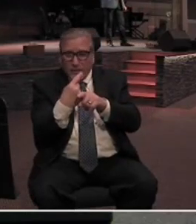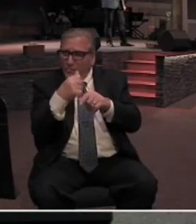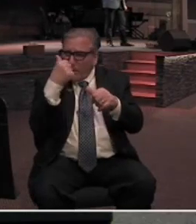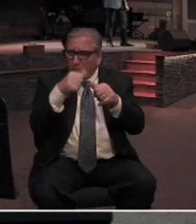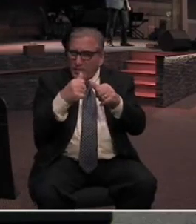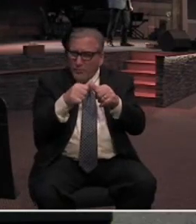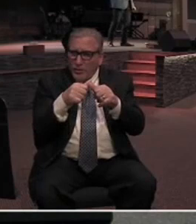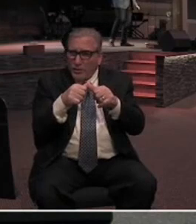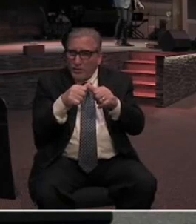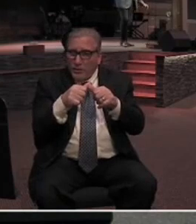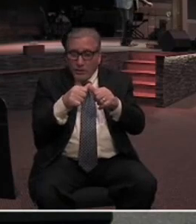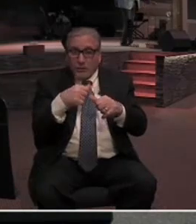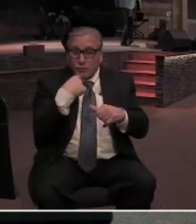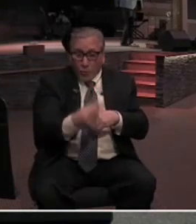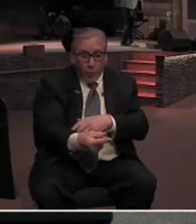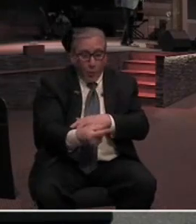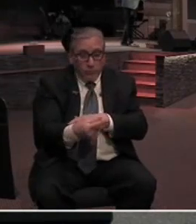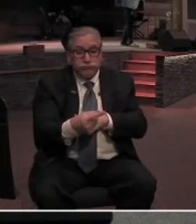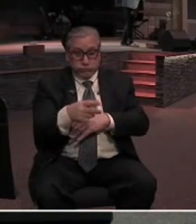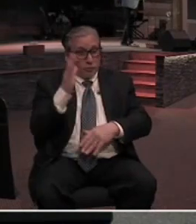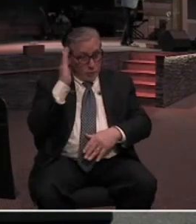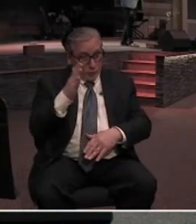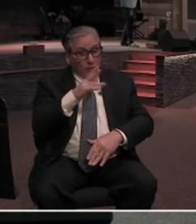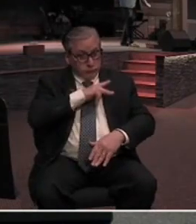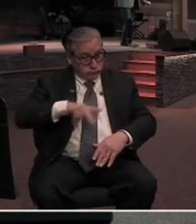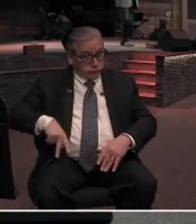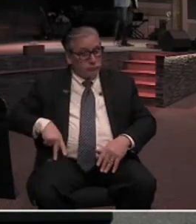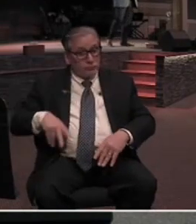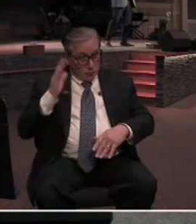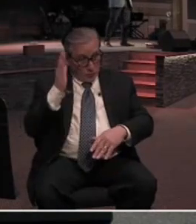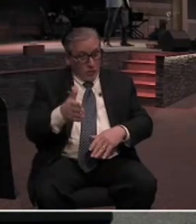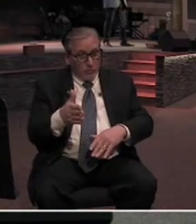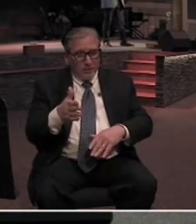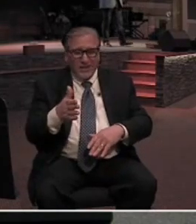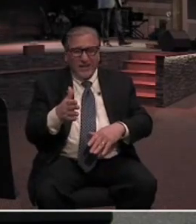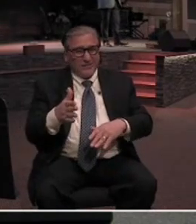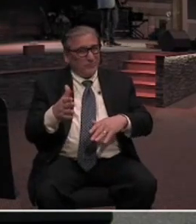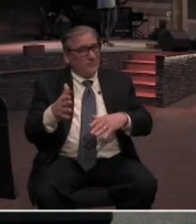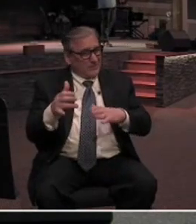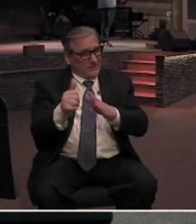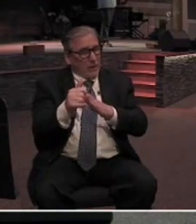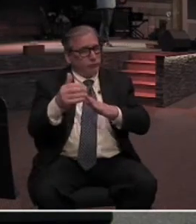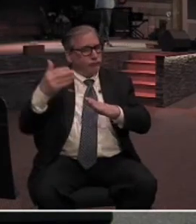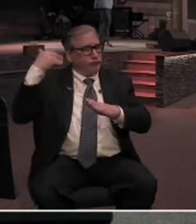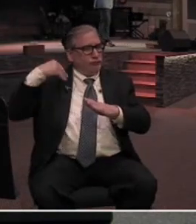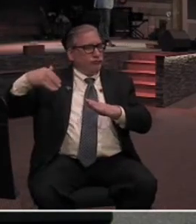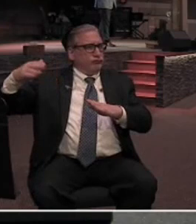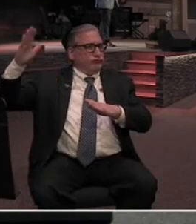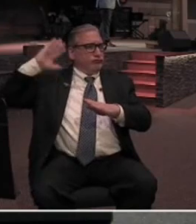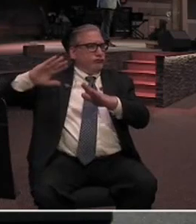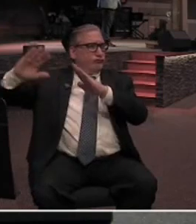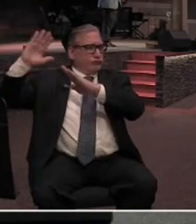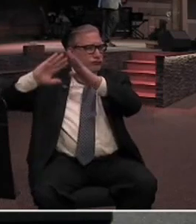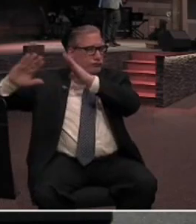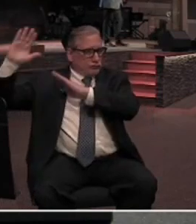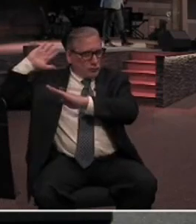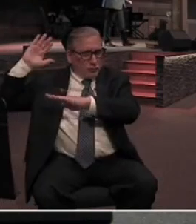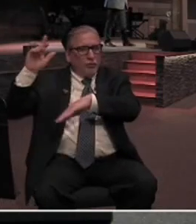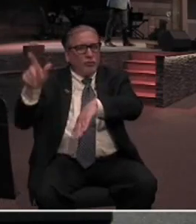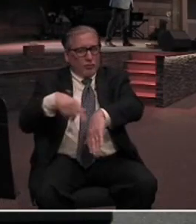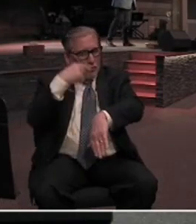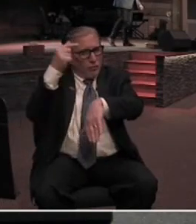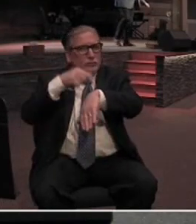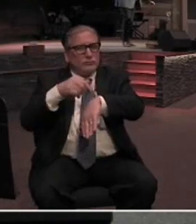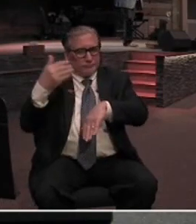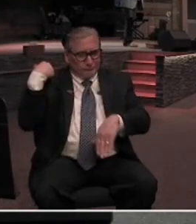were told that you would be king someday, but all that was a long, long, long